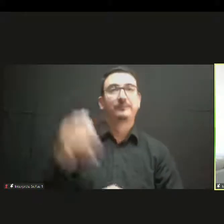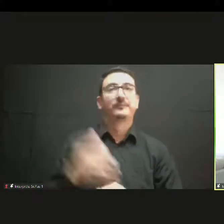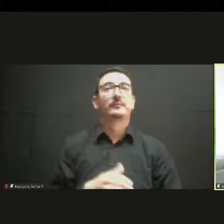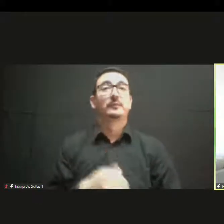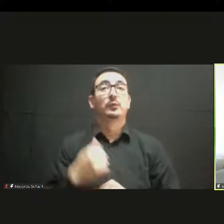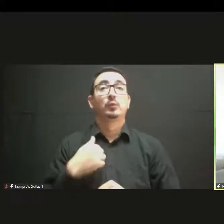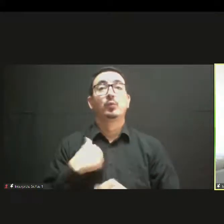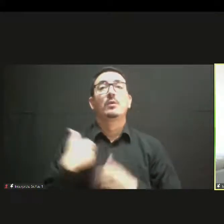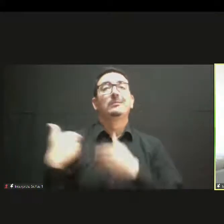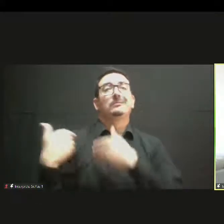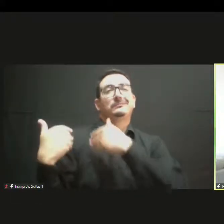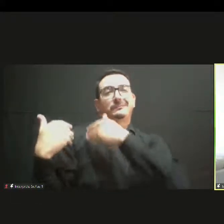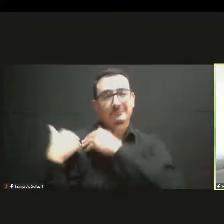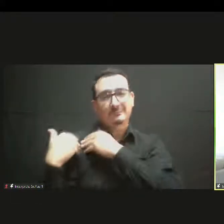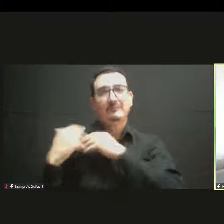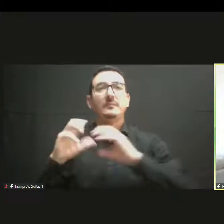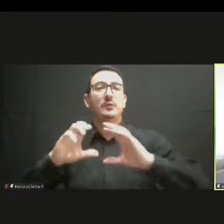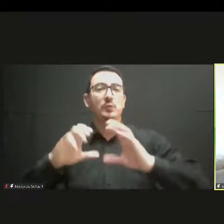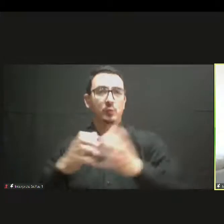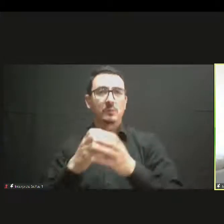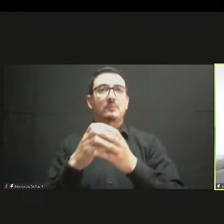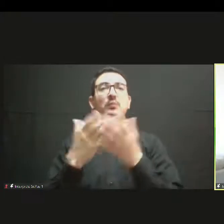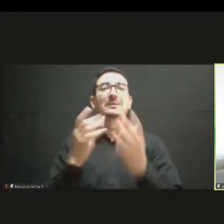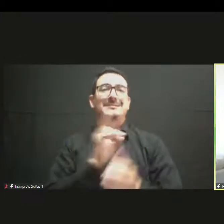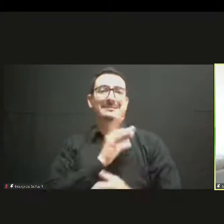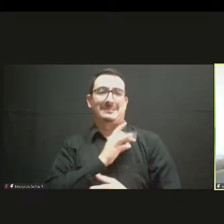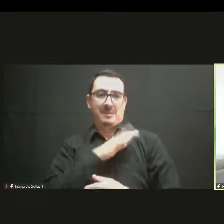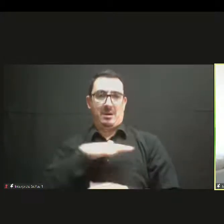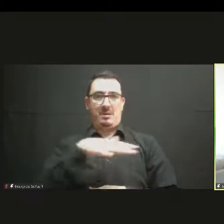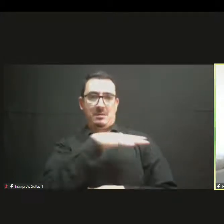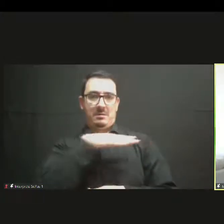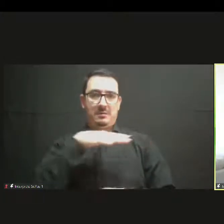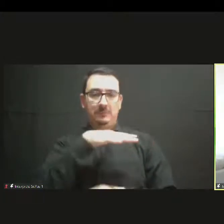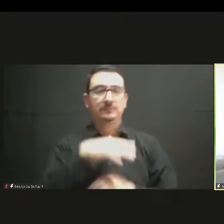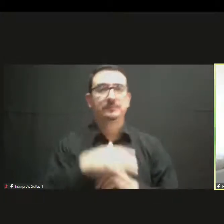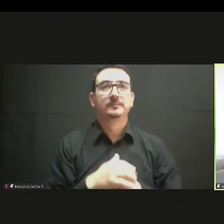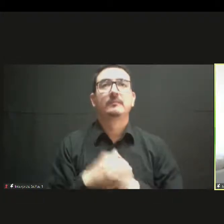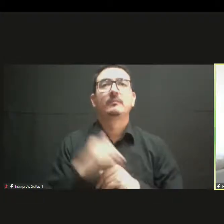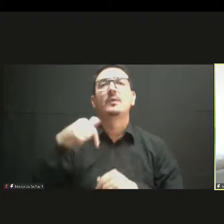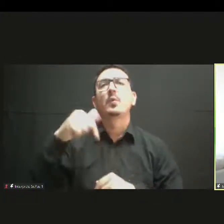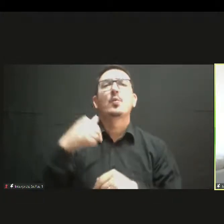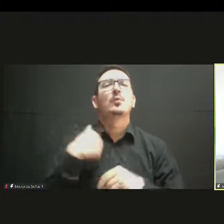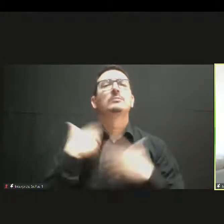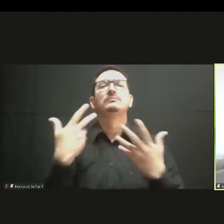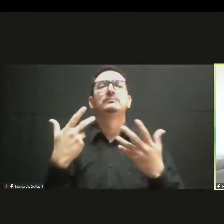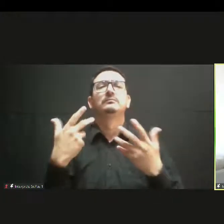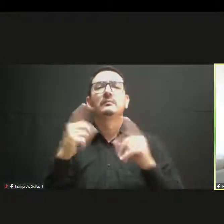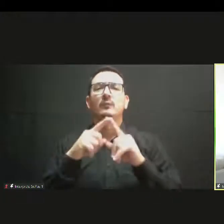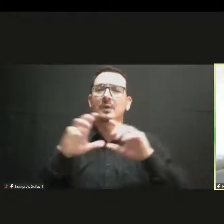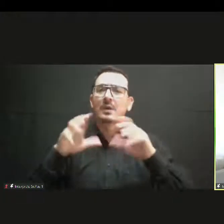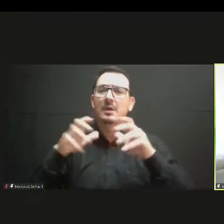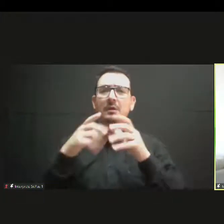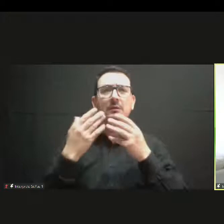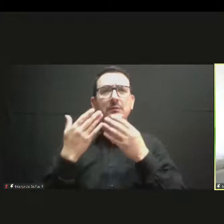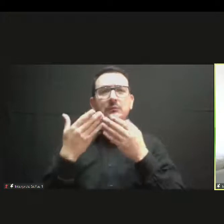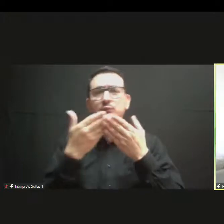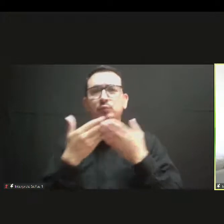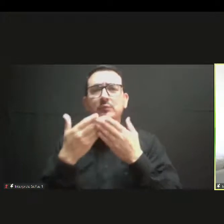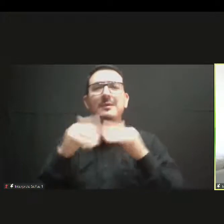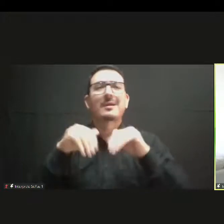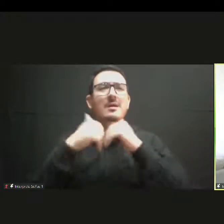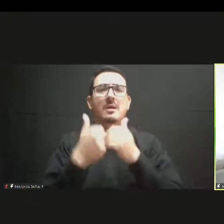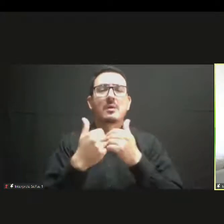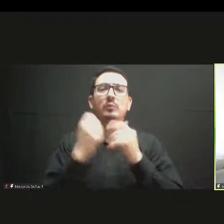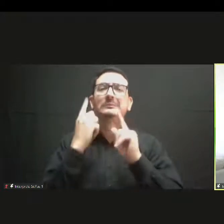of today's event is to examine the trade in information technology-enabled services, which have proved much more resilient to the pandemic